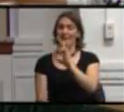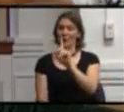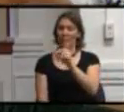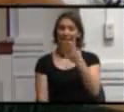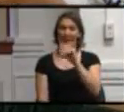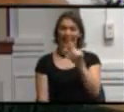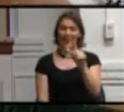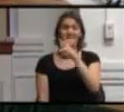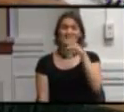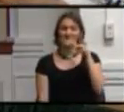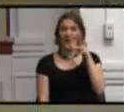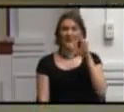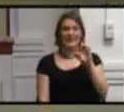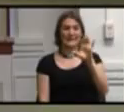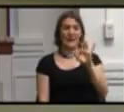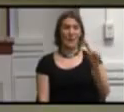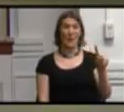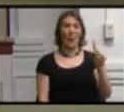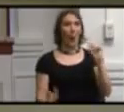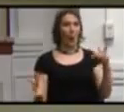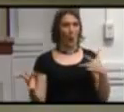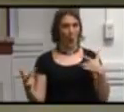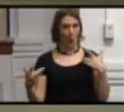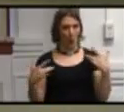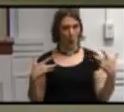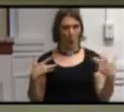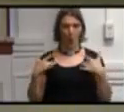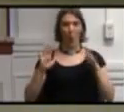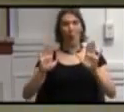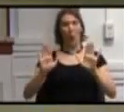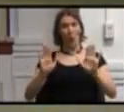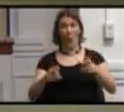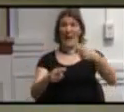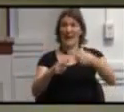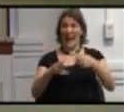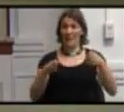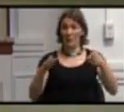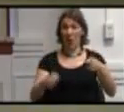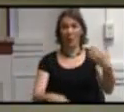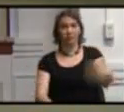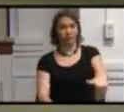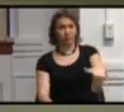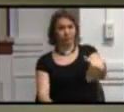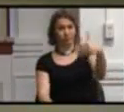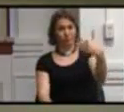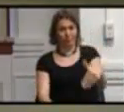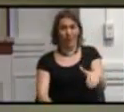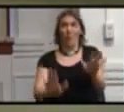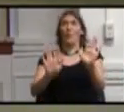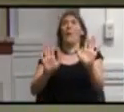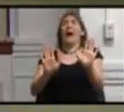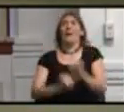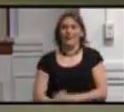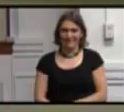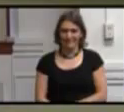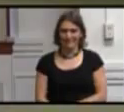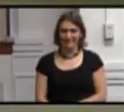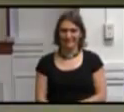This is where this meeting gets exciting. This is where the rubber meets the road, right here. It starts. You're going to be on the edge of your